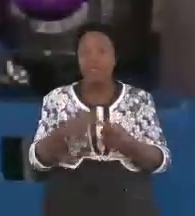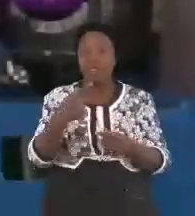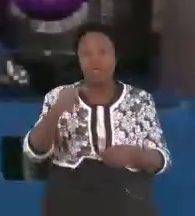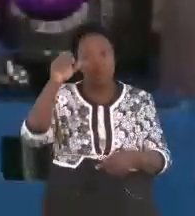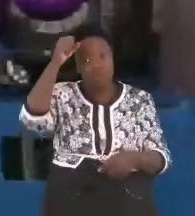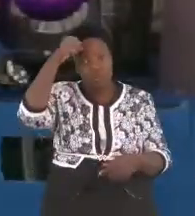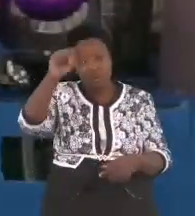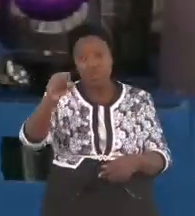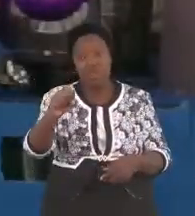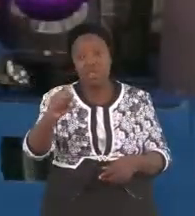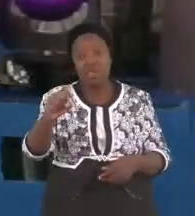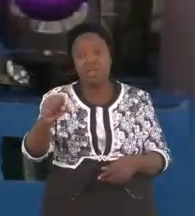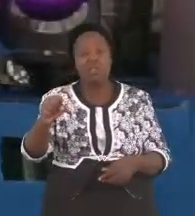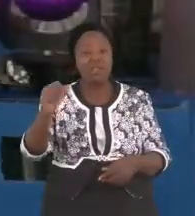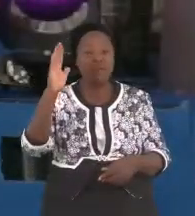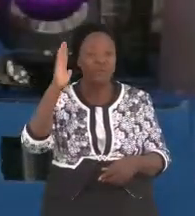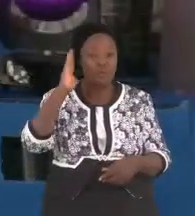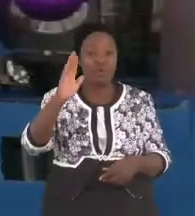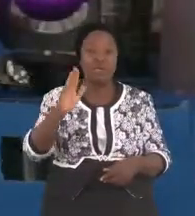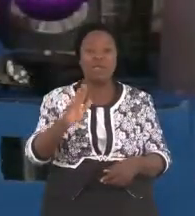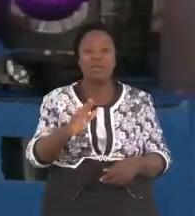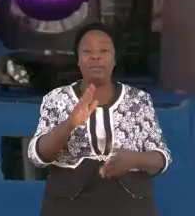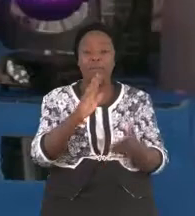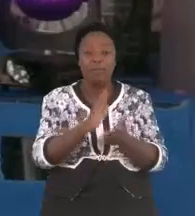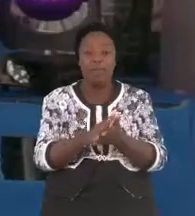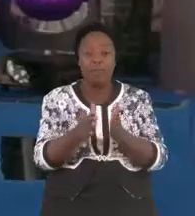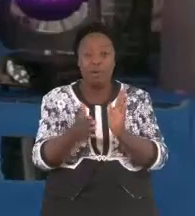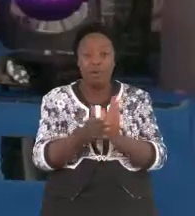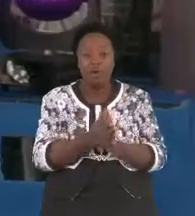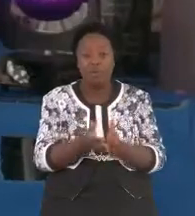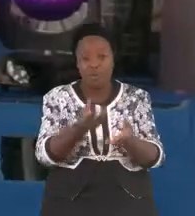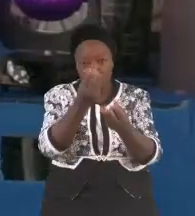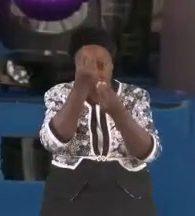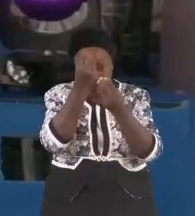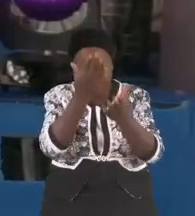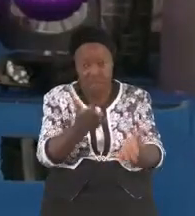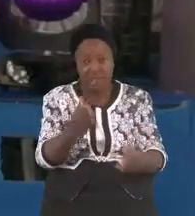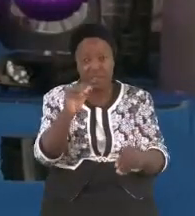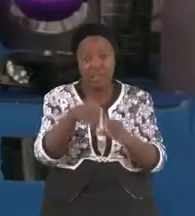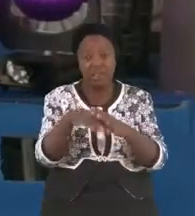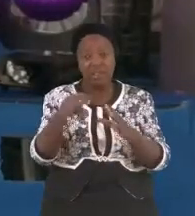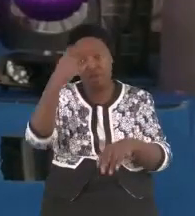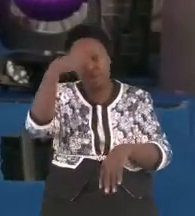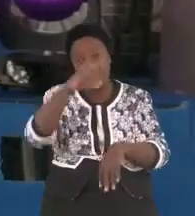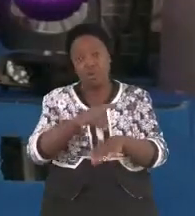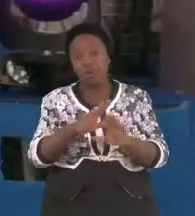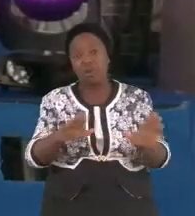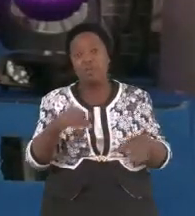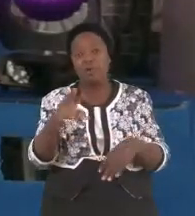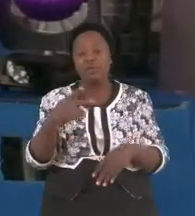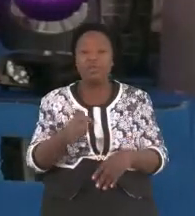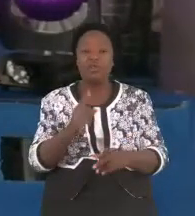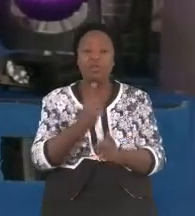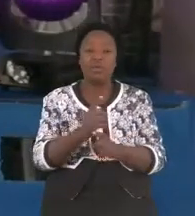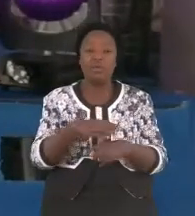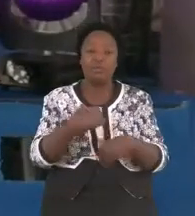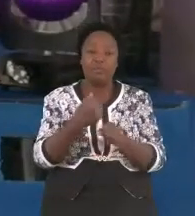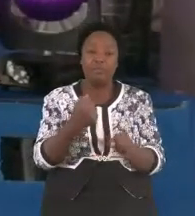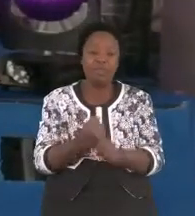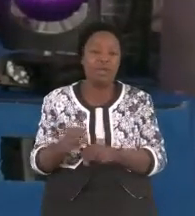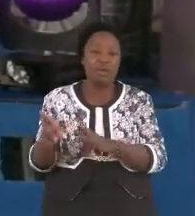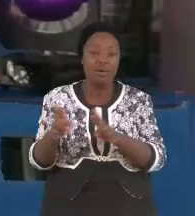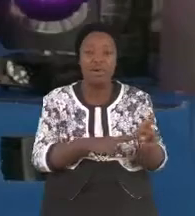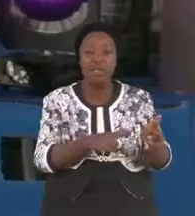disobedient will become obedient in the wisdom of the just, to make ready a